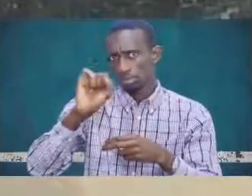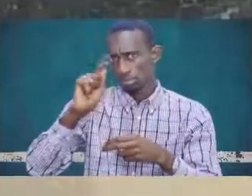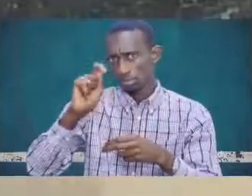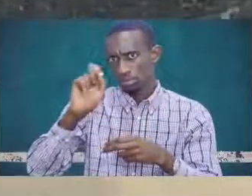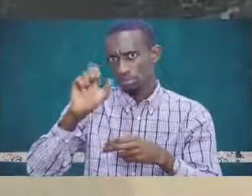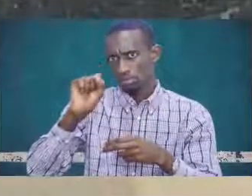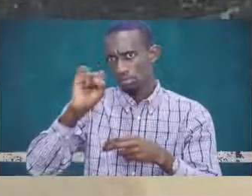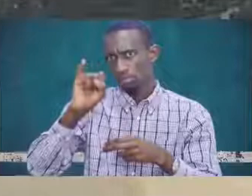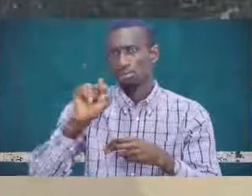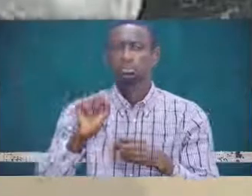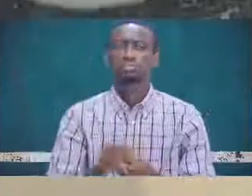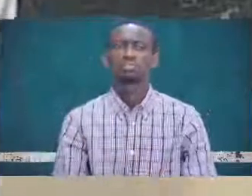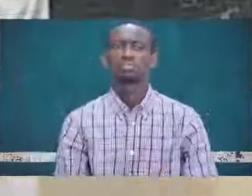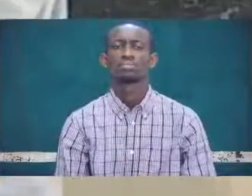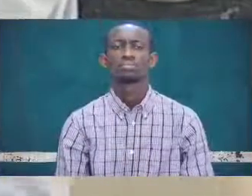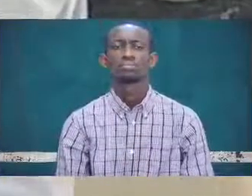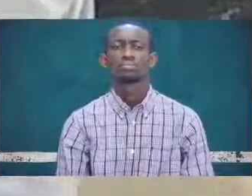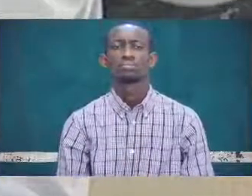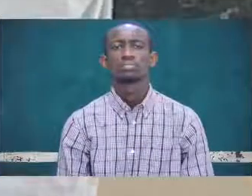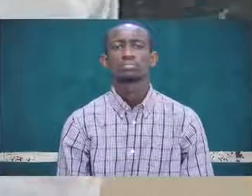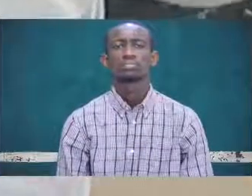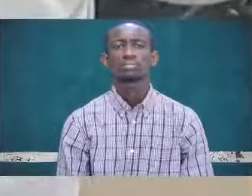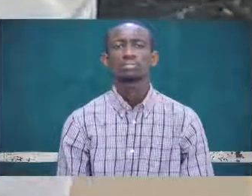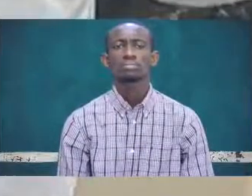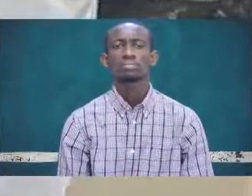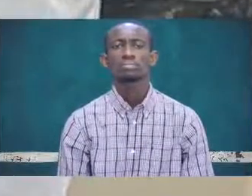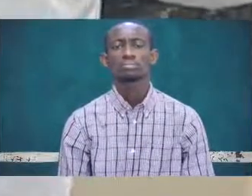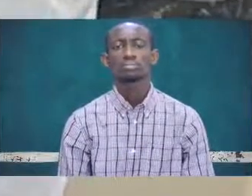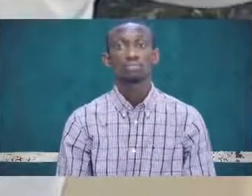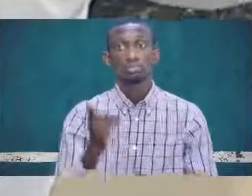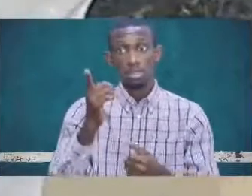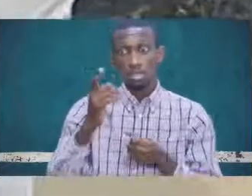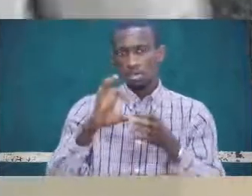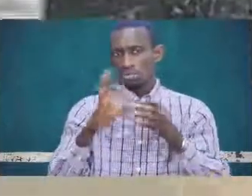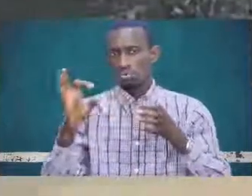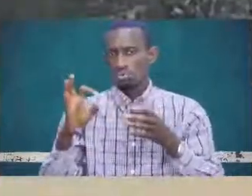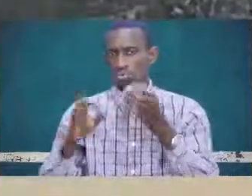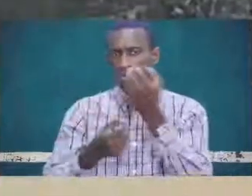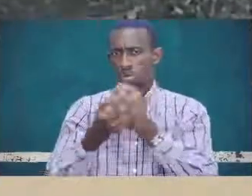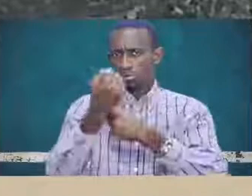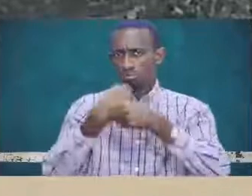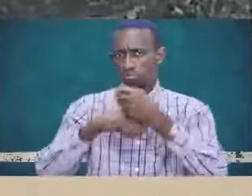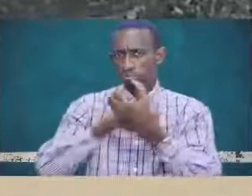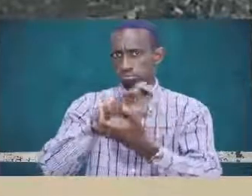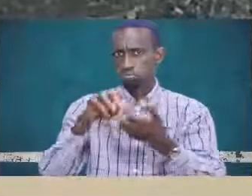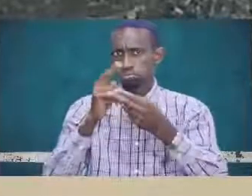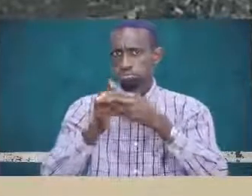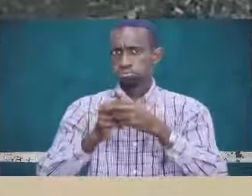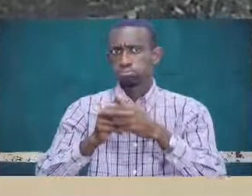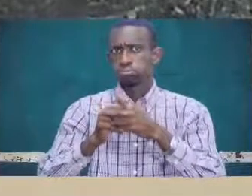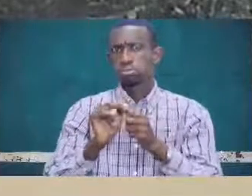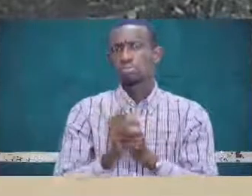refers to a rhythmic. If I say rhythmic movement of